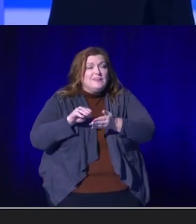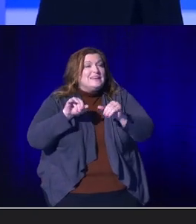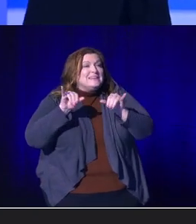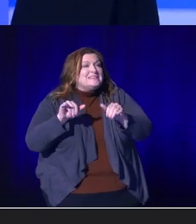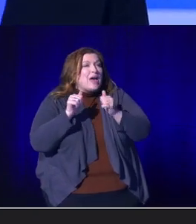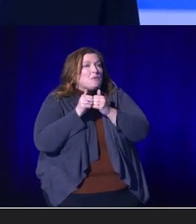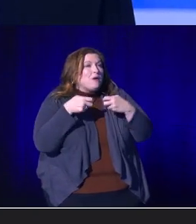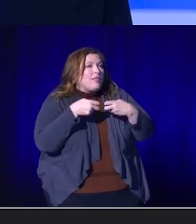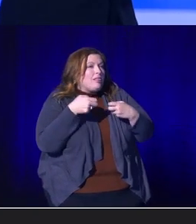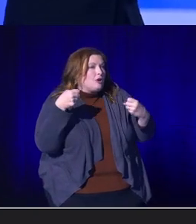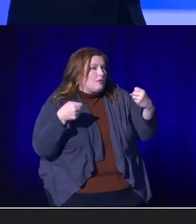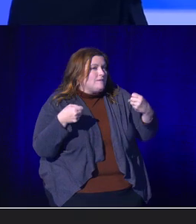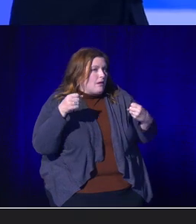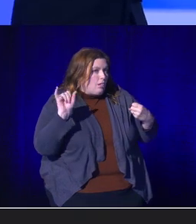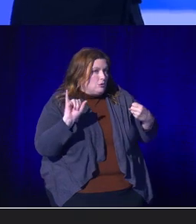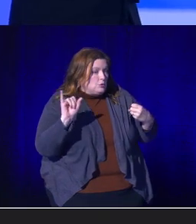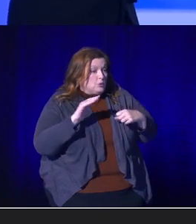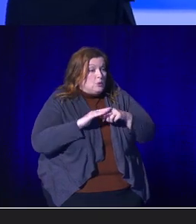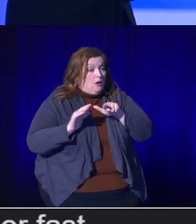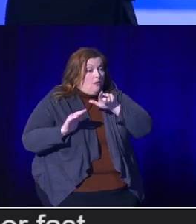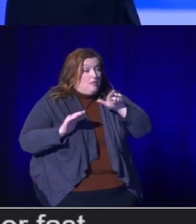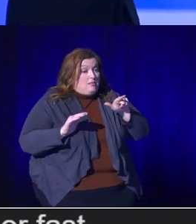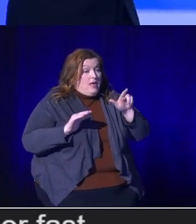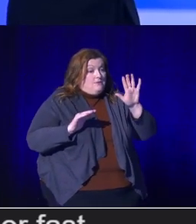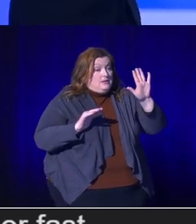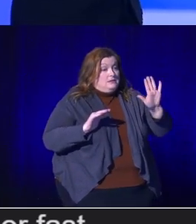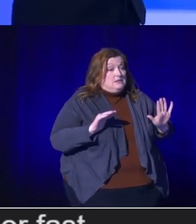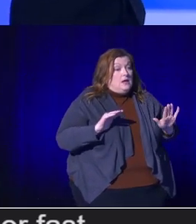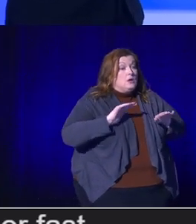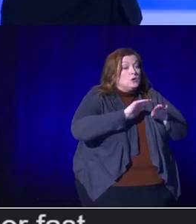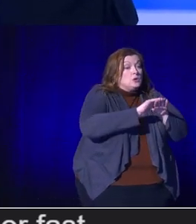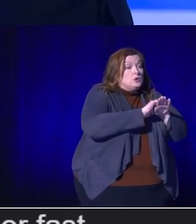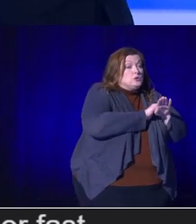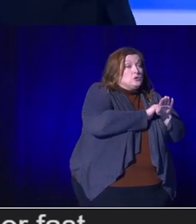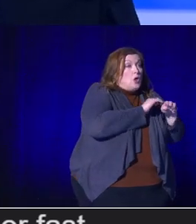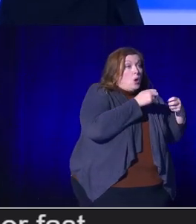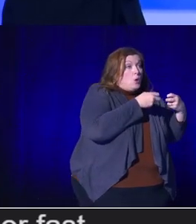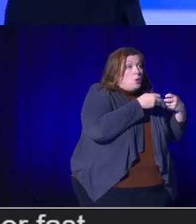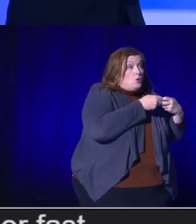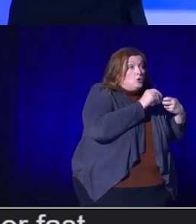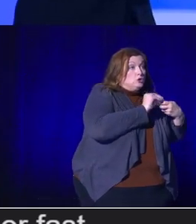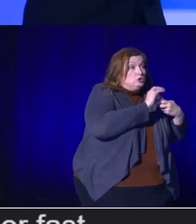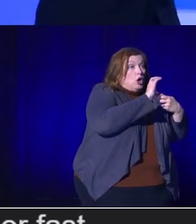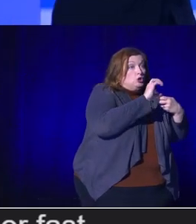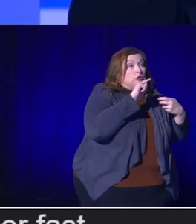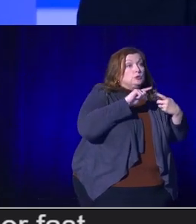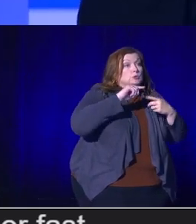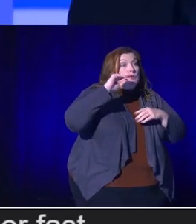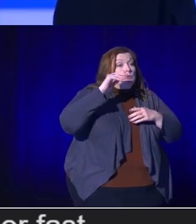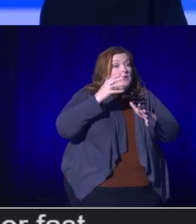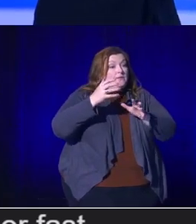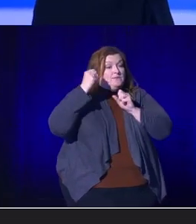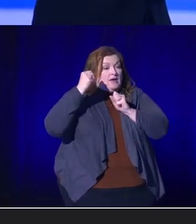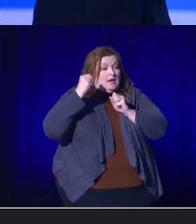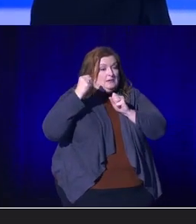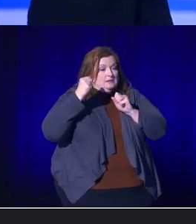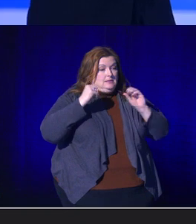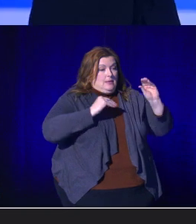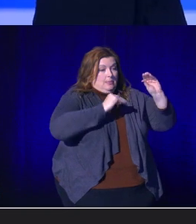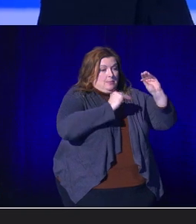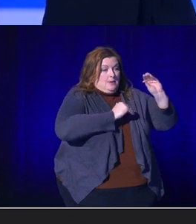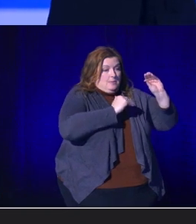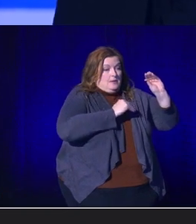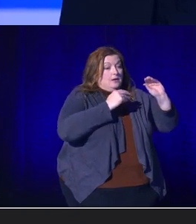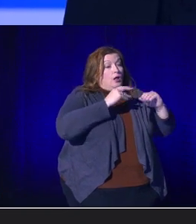vehicles. So on the left-hand side, we're going from slow charging to fast charging. And on the bottom axes, we're going from low temperature